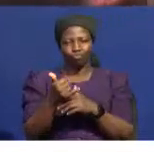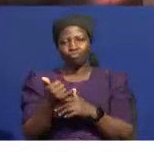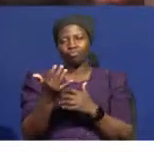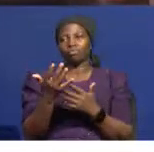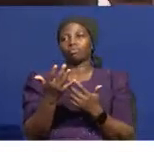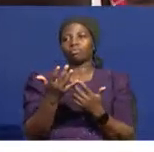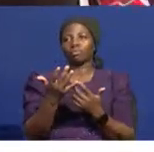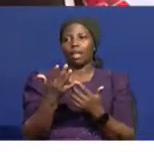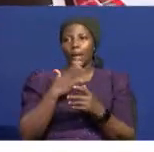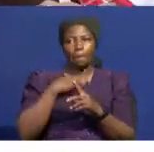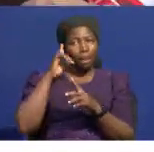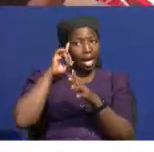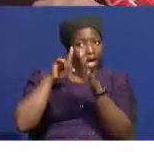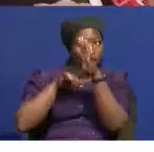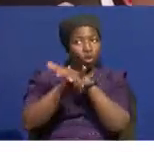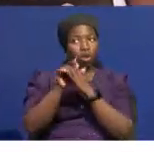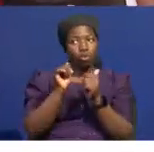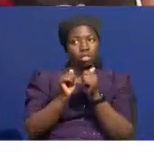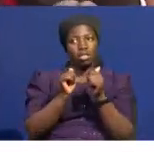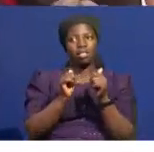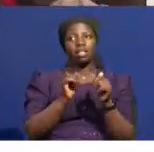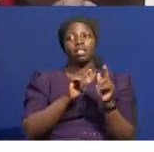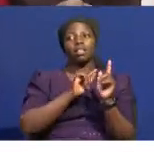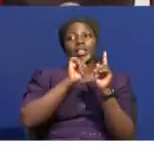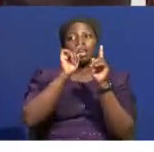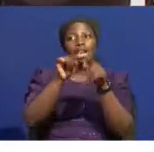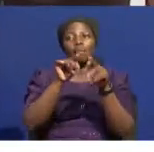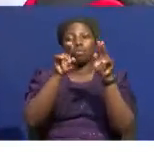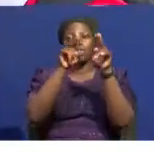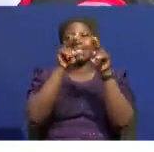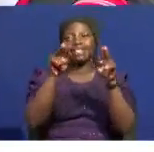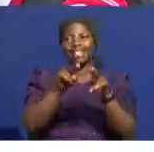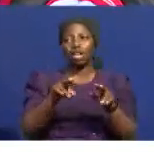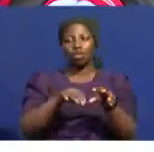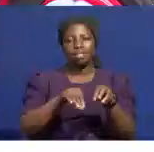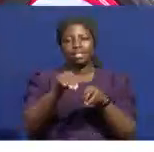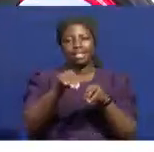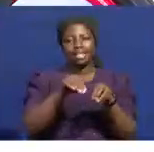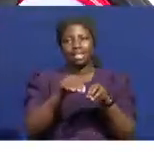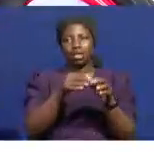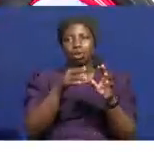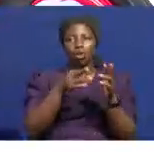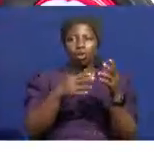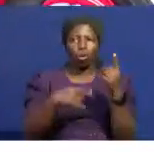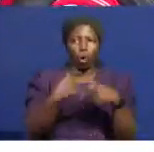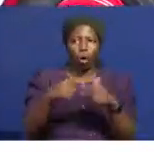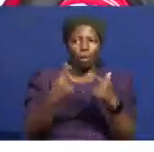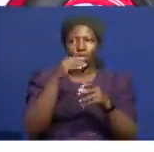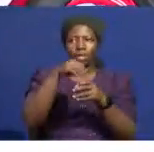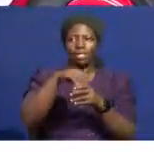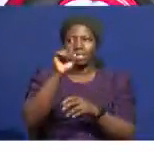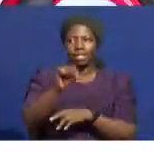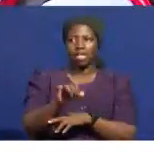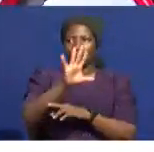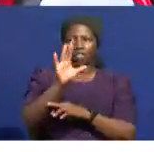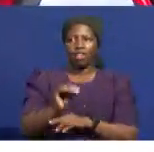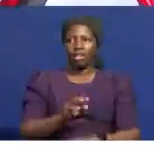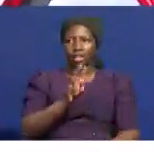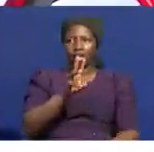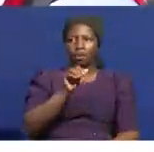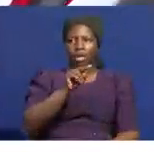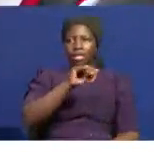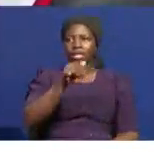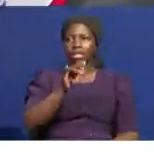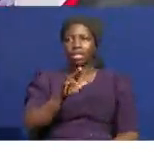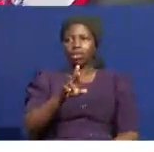the international chess competition held in South Africa. Gichuga Wanjiru of Marvin's Club won the under-10